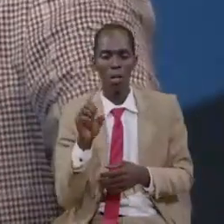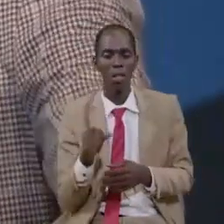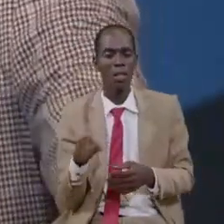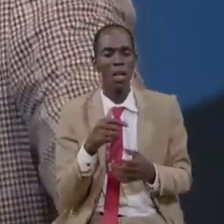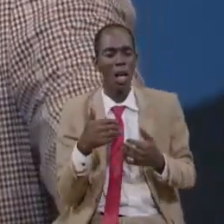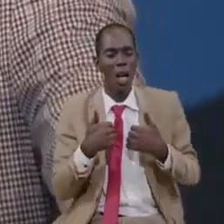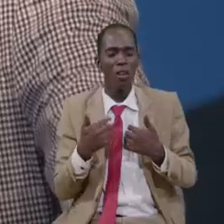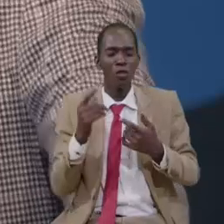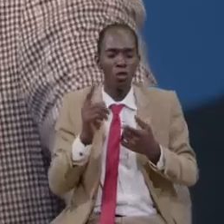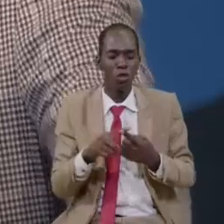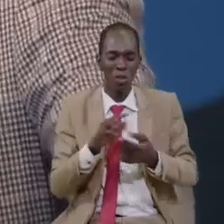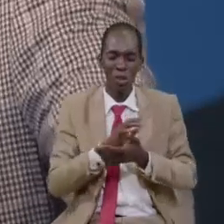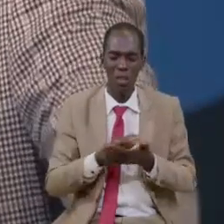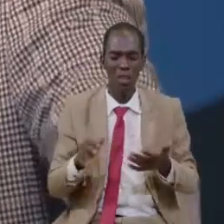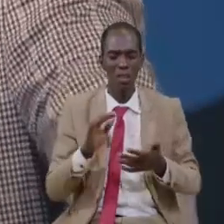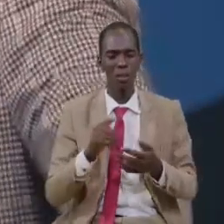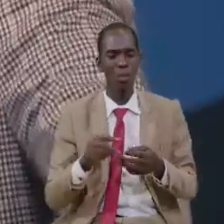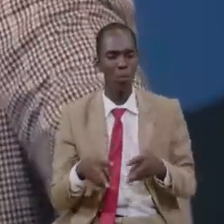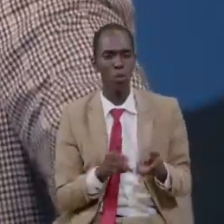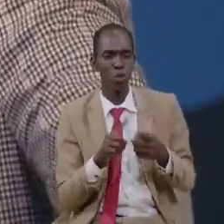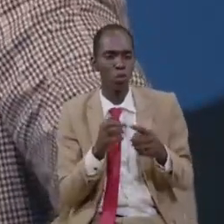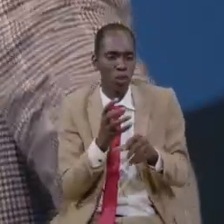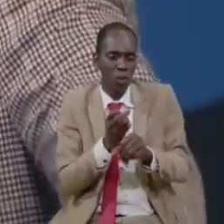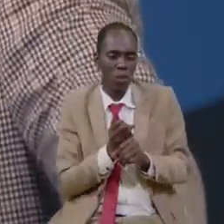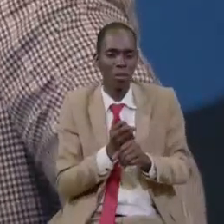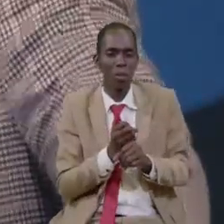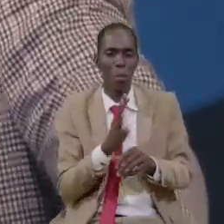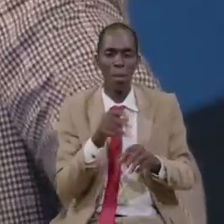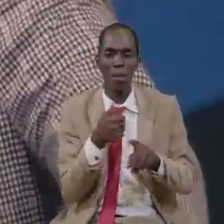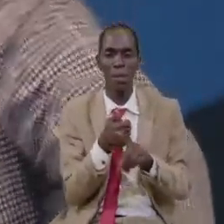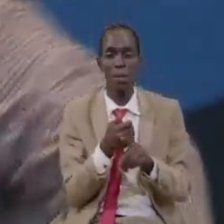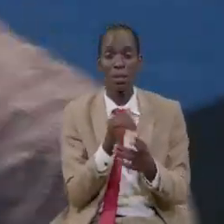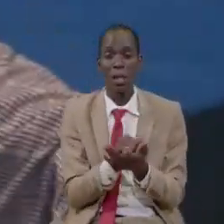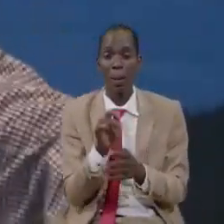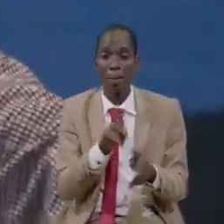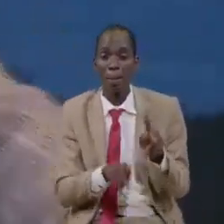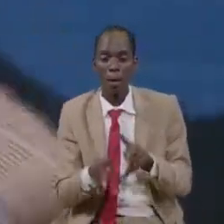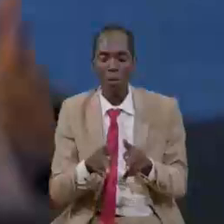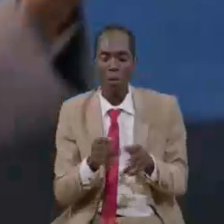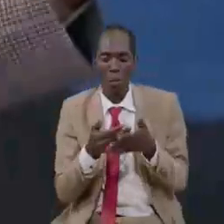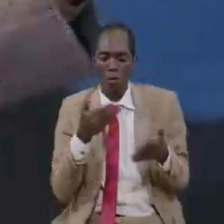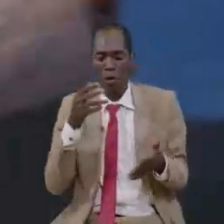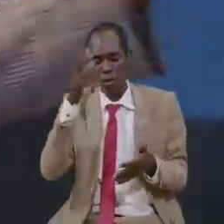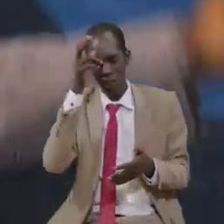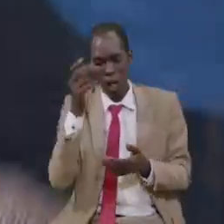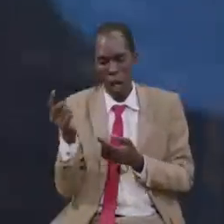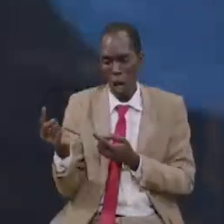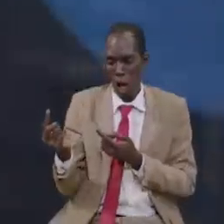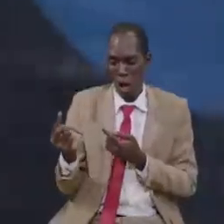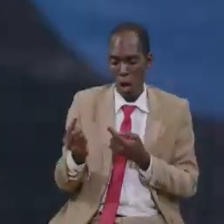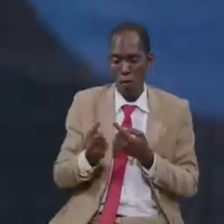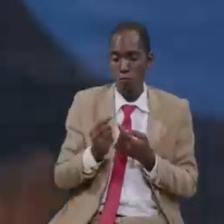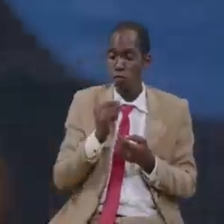by themselves. The people that even before Satan comes to tempt them, they have already